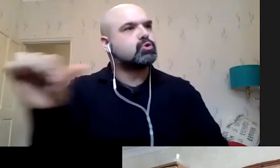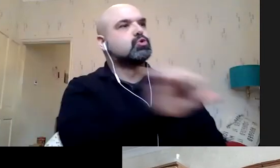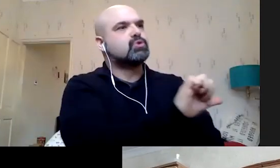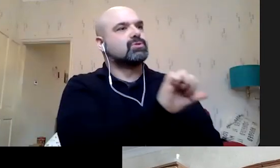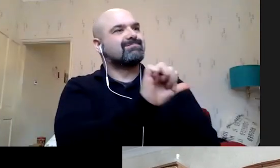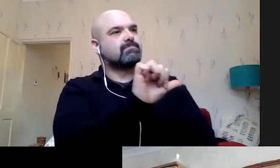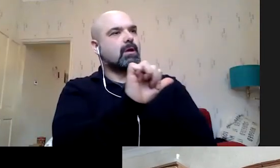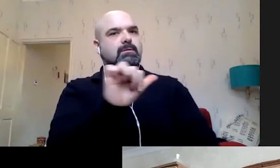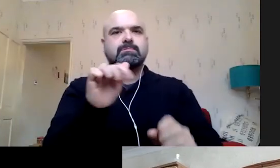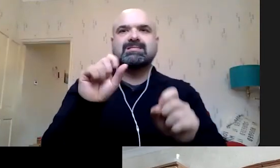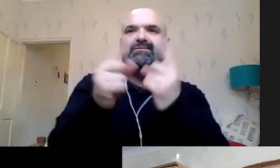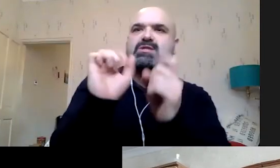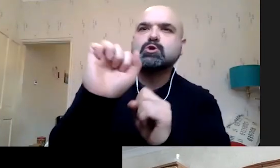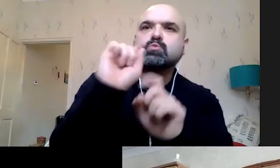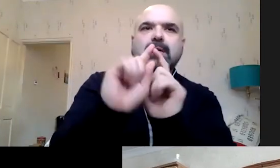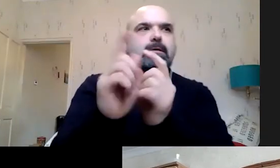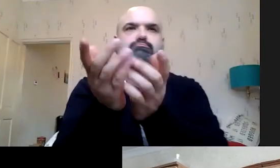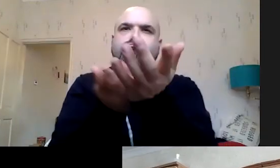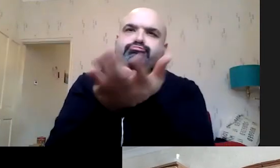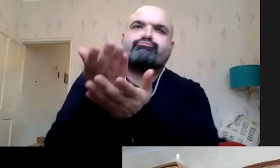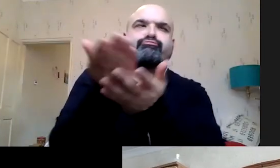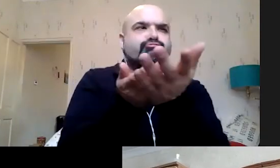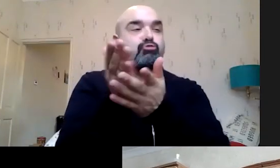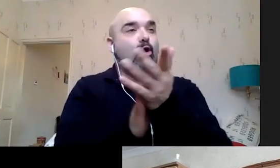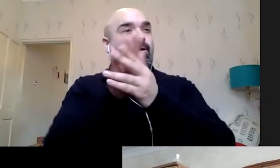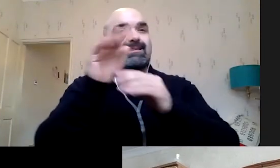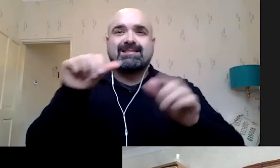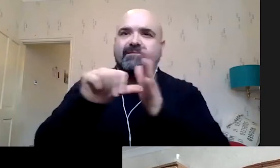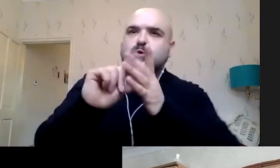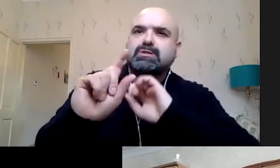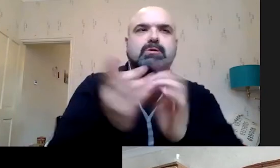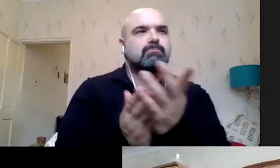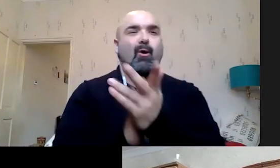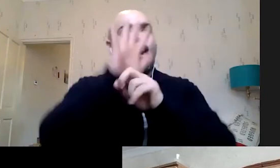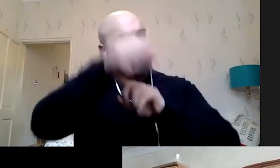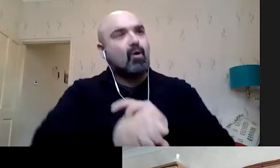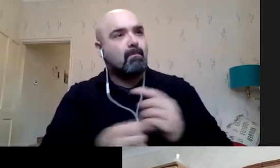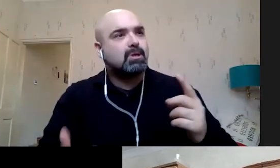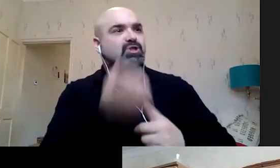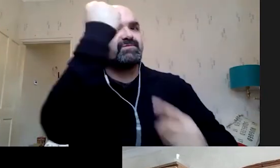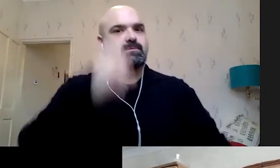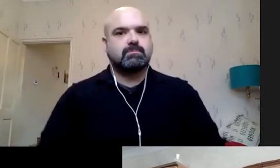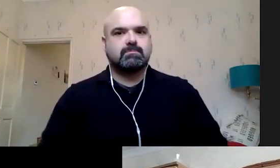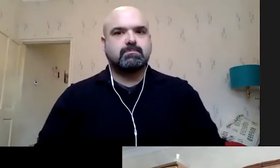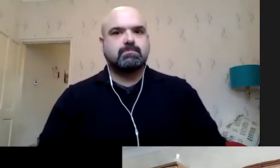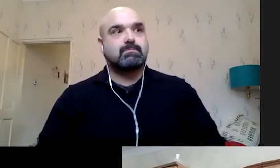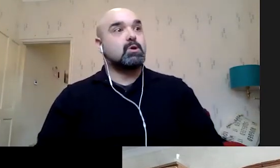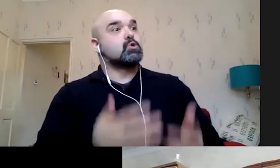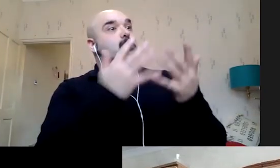them with people and try and overcome them. Exactly. So a big agenda, lots to